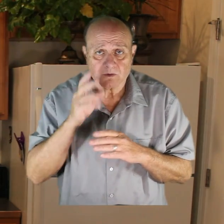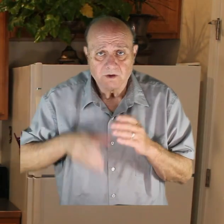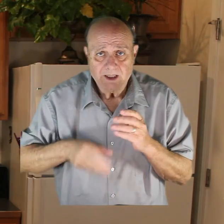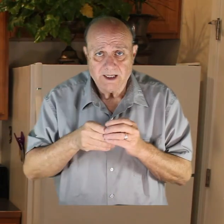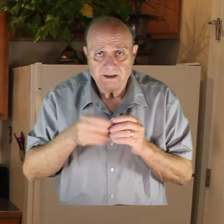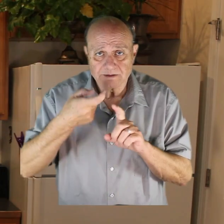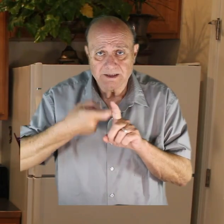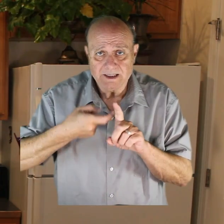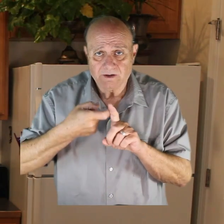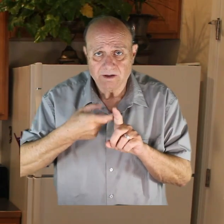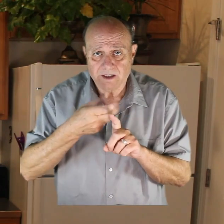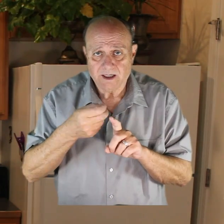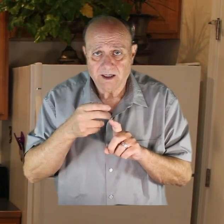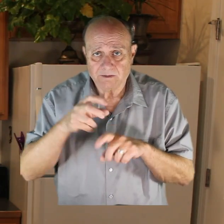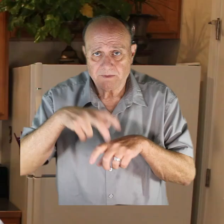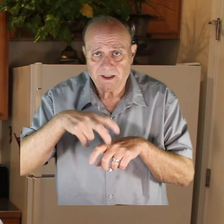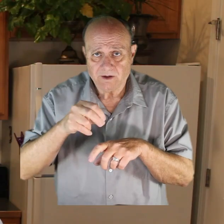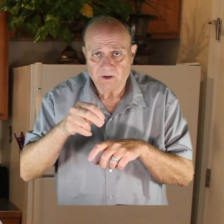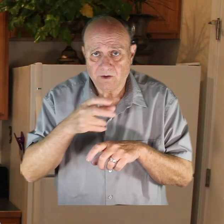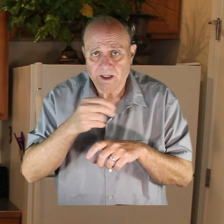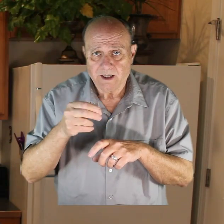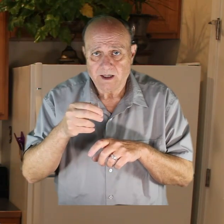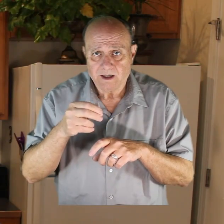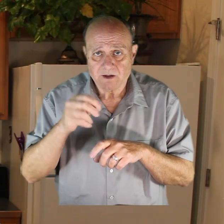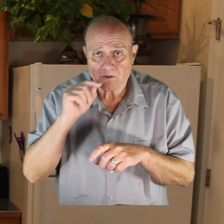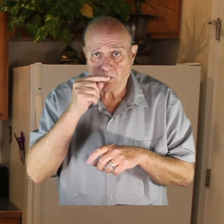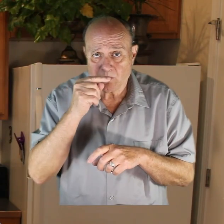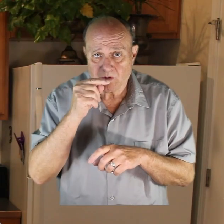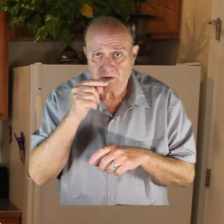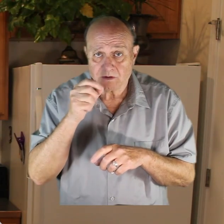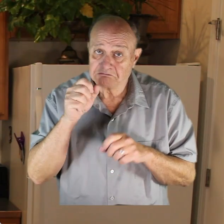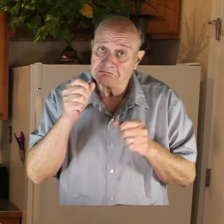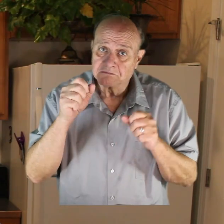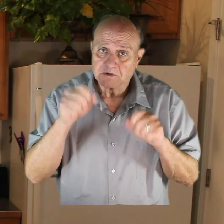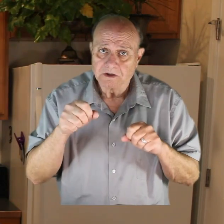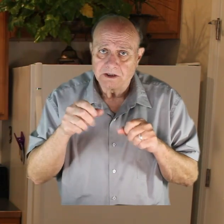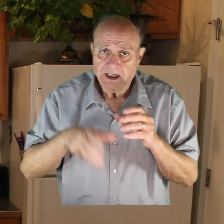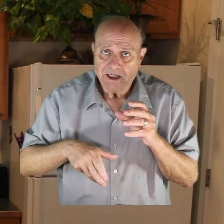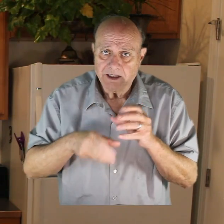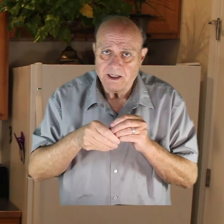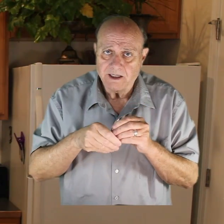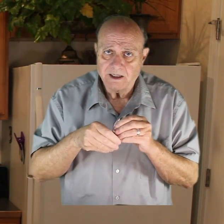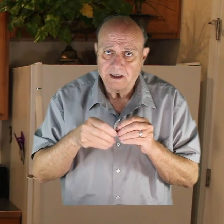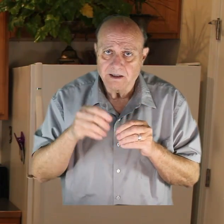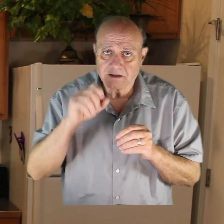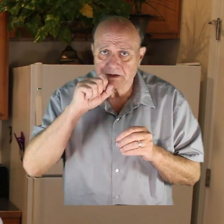I'm going to add some carrot and potato and corn. Now you could add some celery.